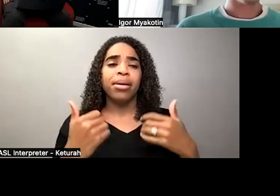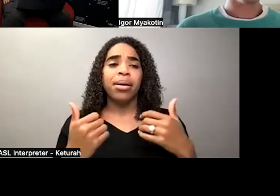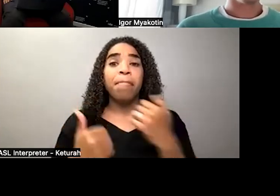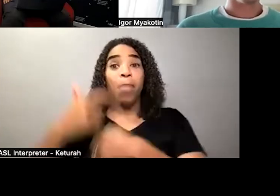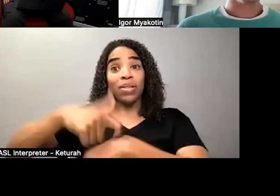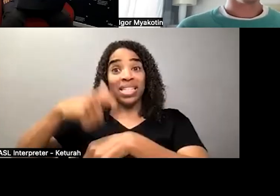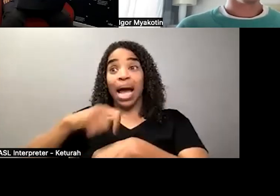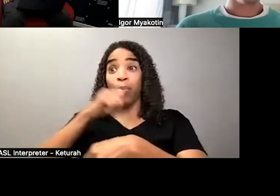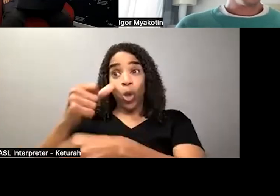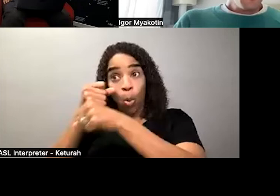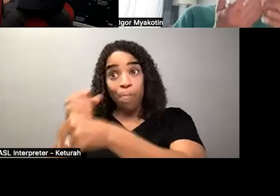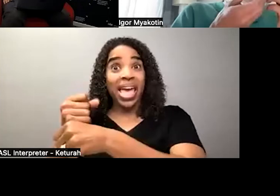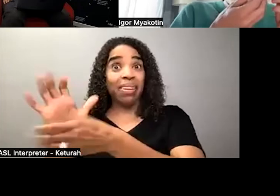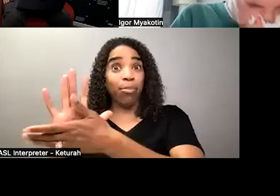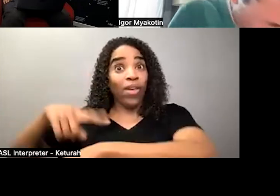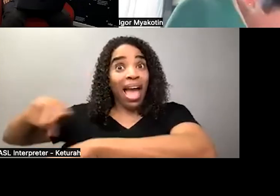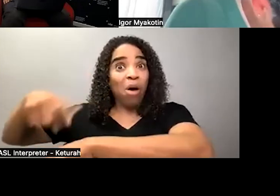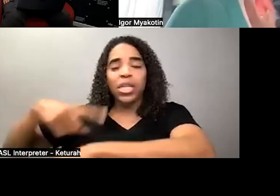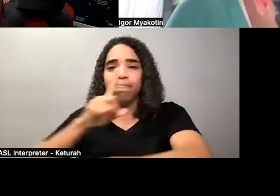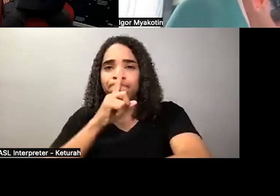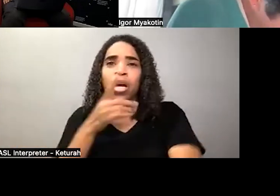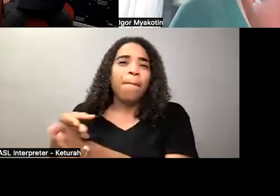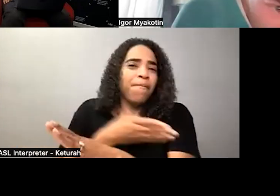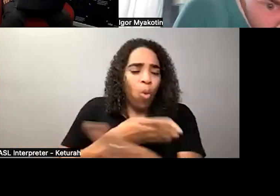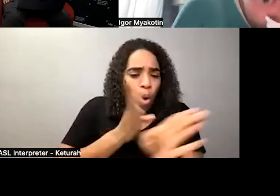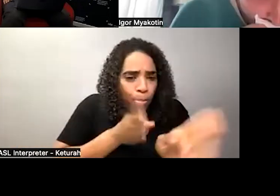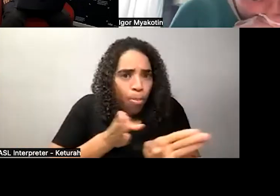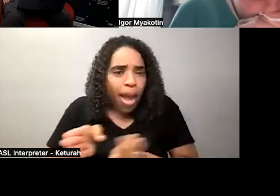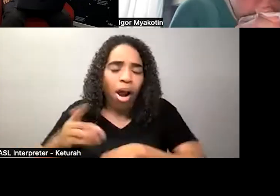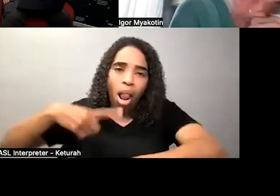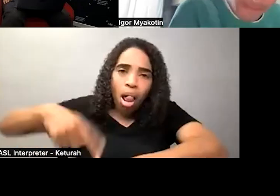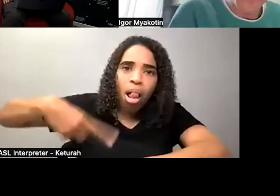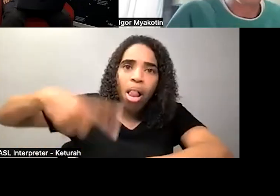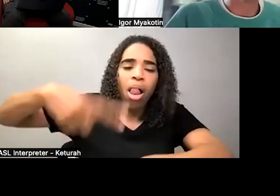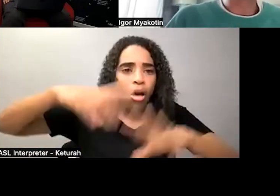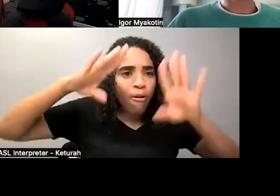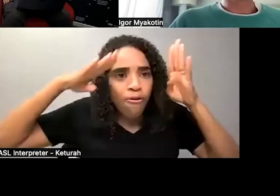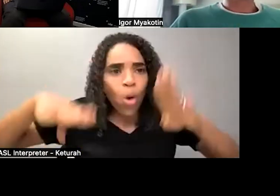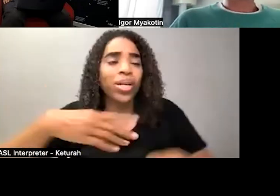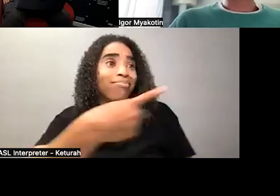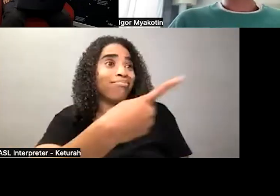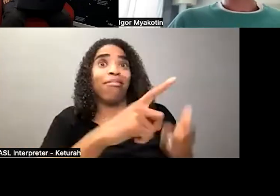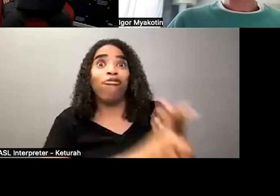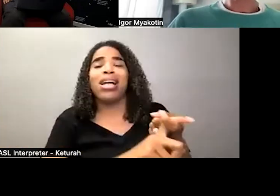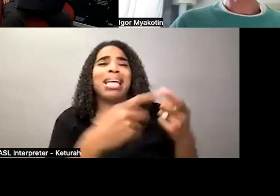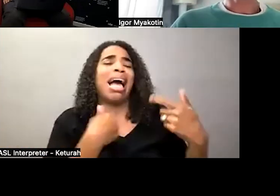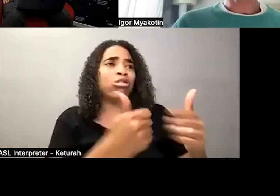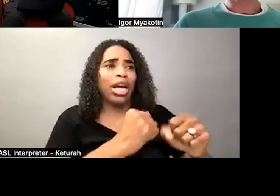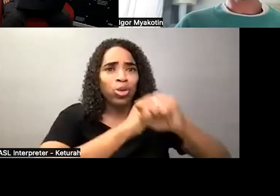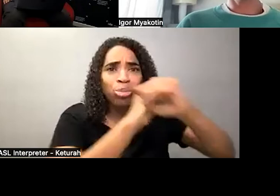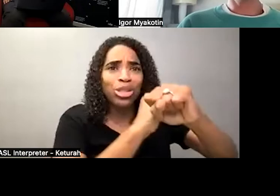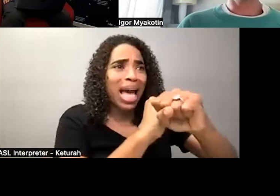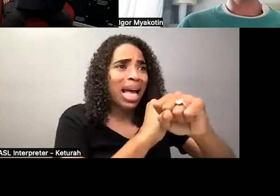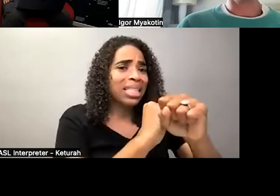movie. And yes, it's like a friendship. Try to protect him, to measure